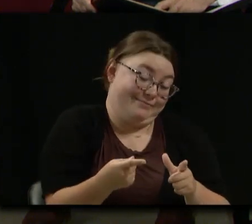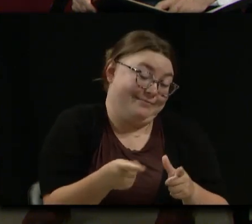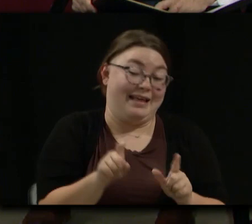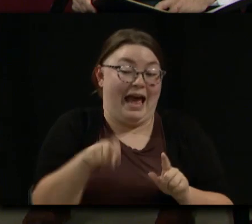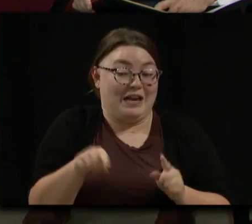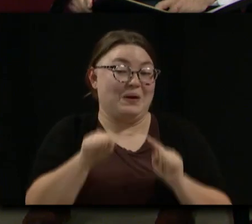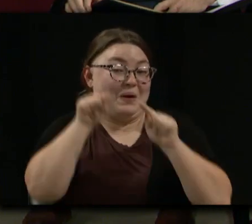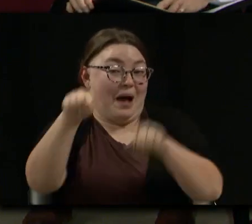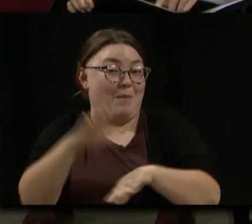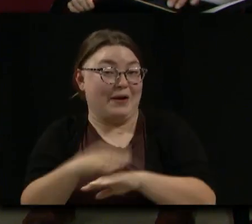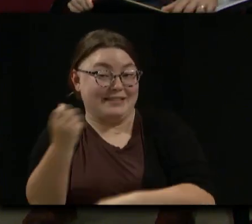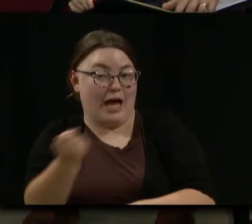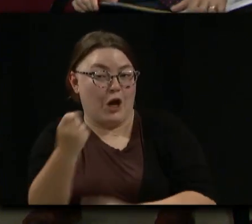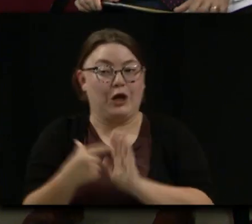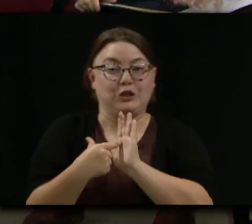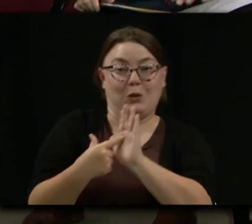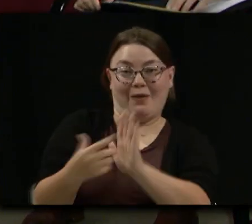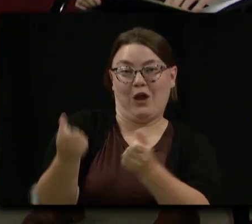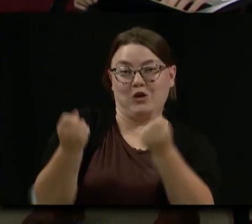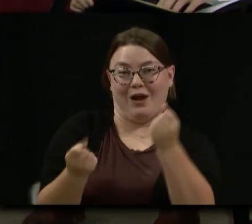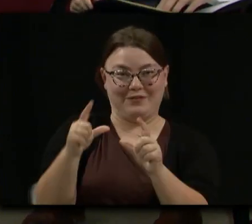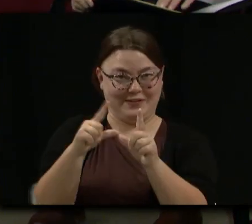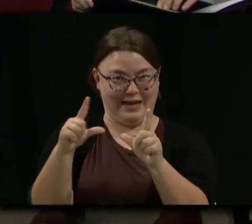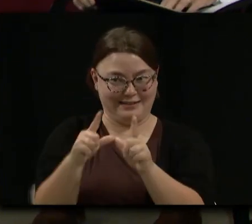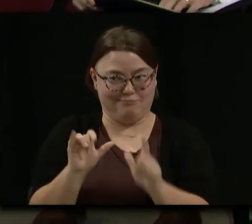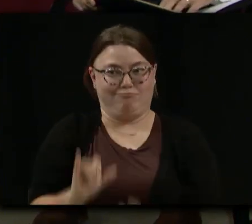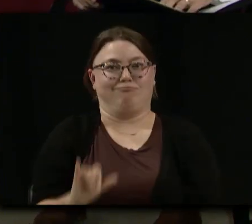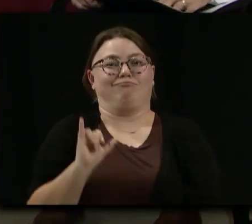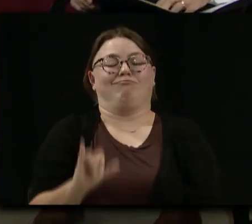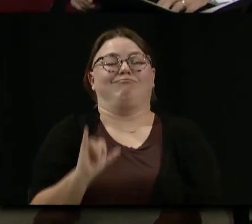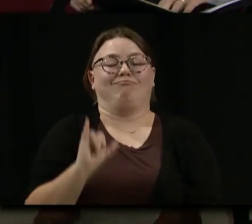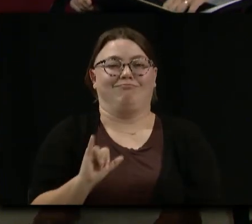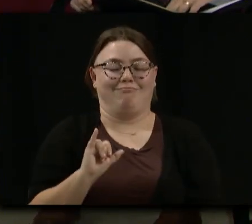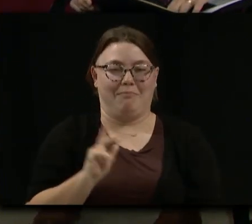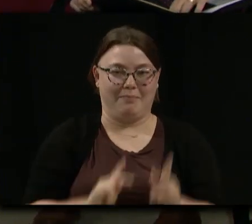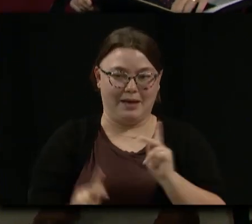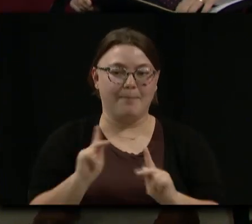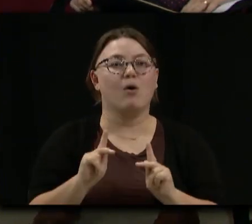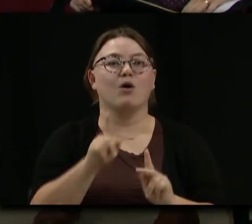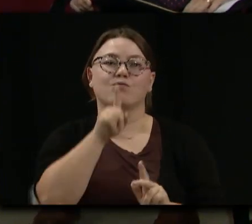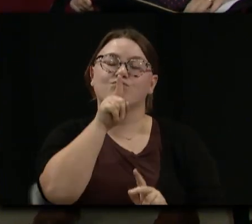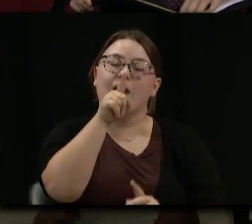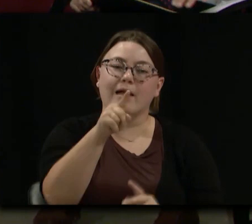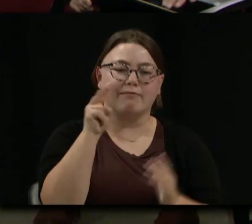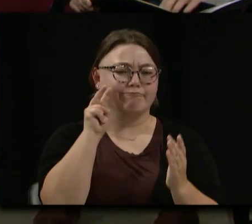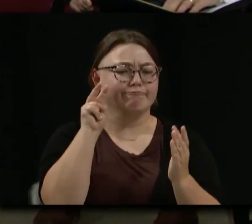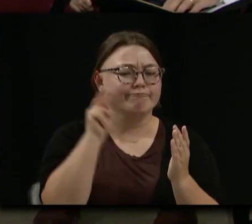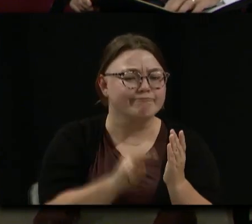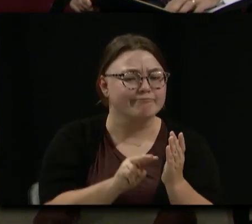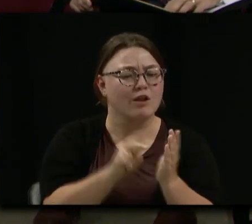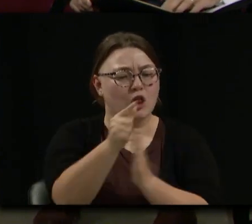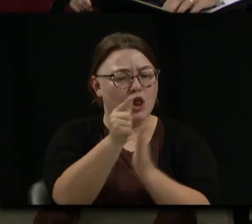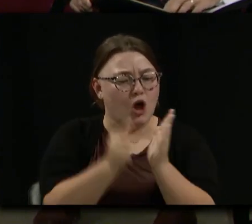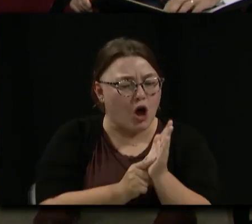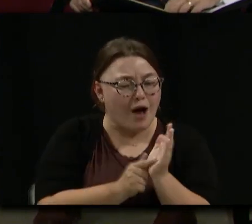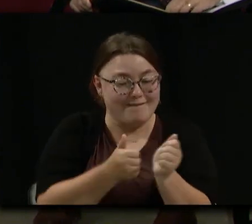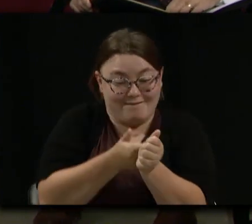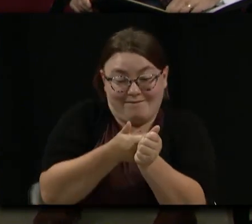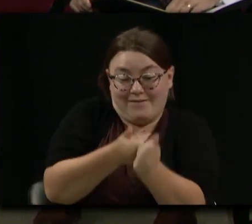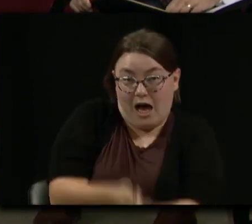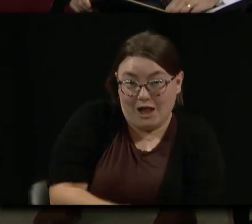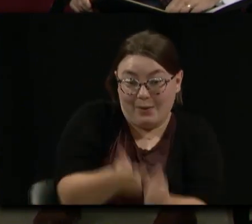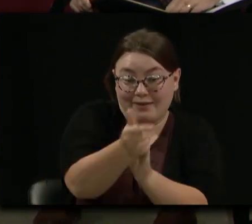Saturday showing us that. So a lot of our voters are looking at the law, following it, and actually using it, which makes